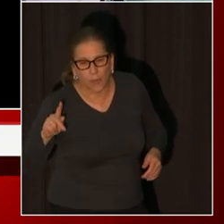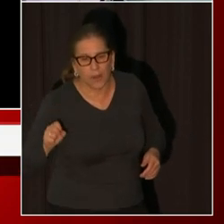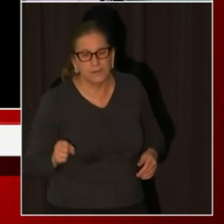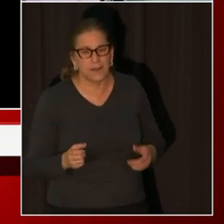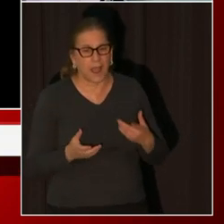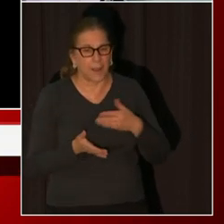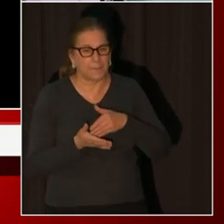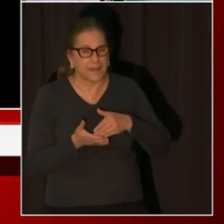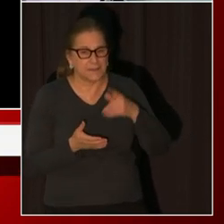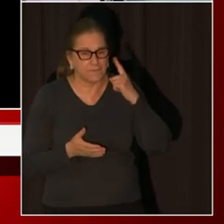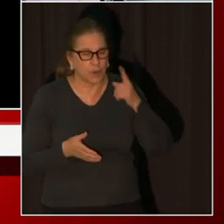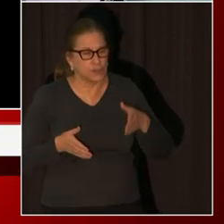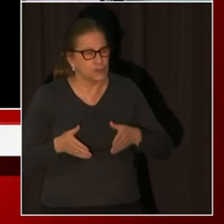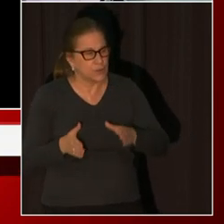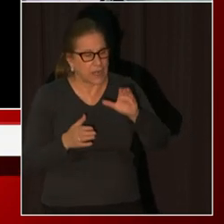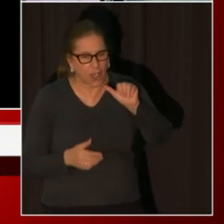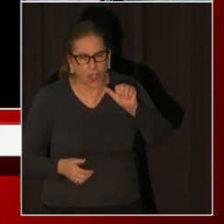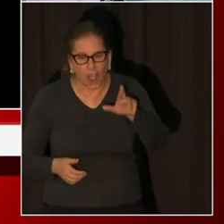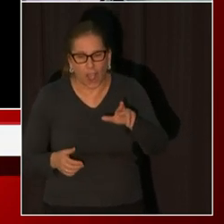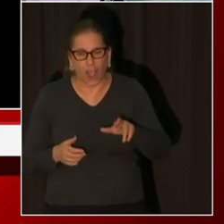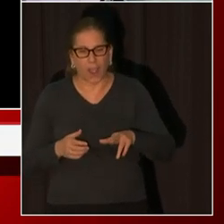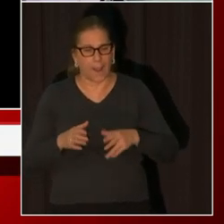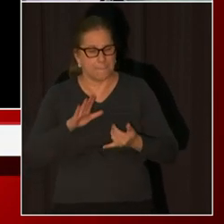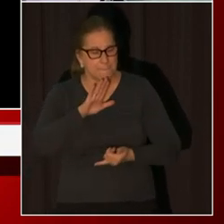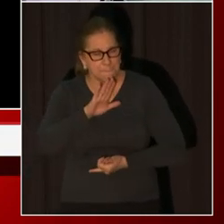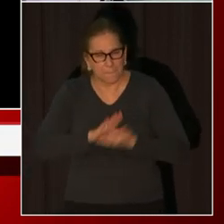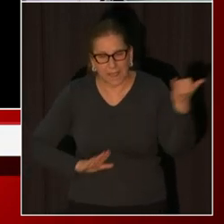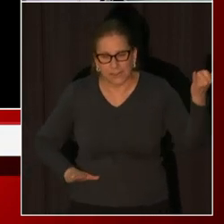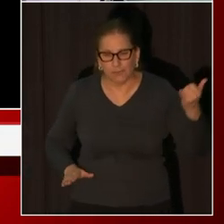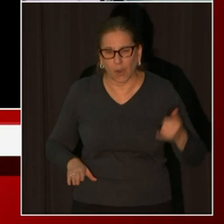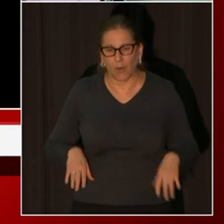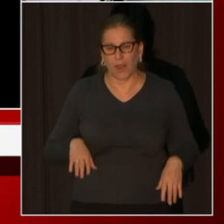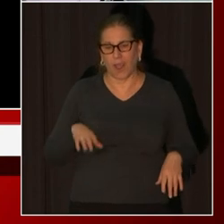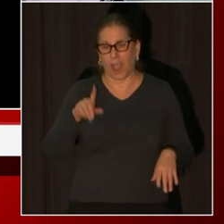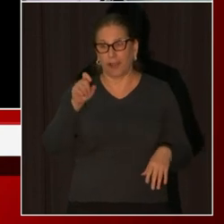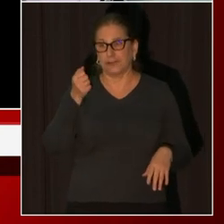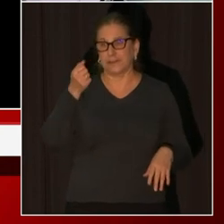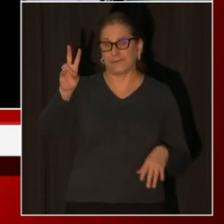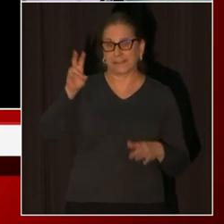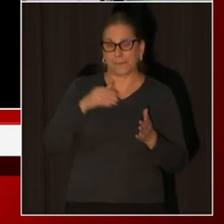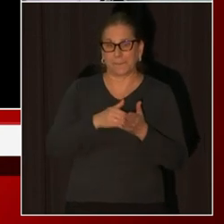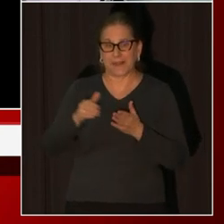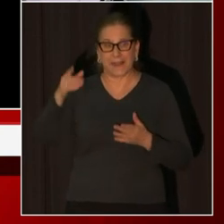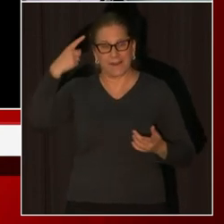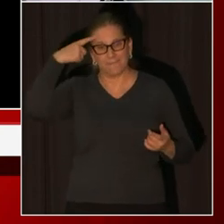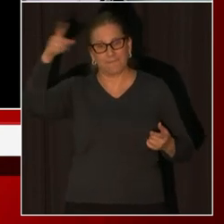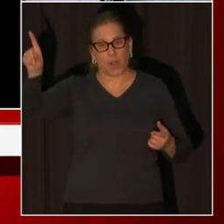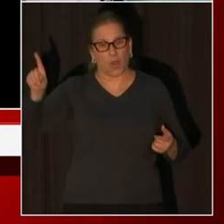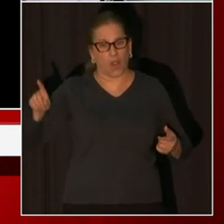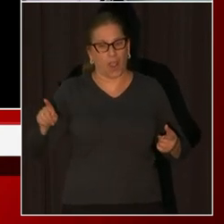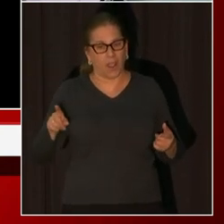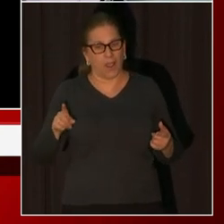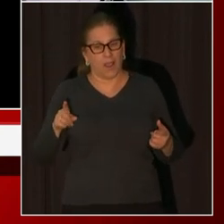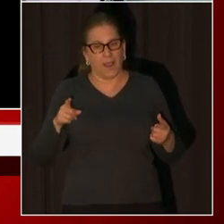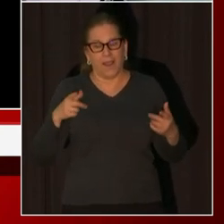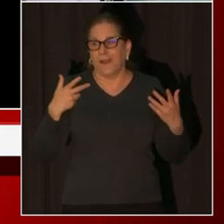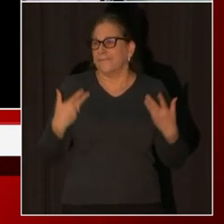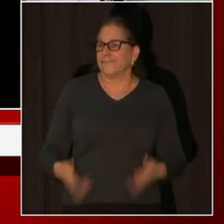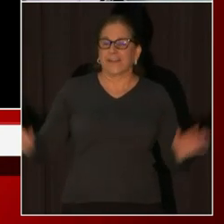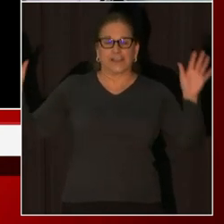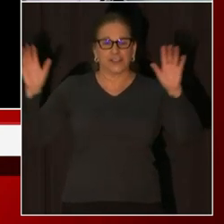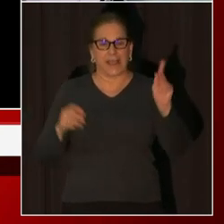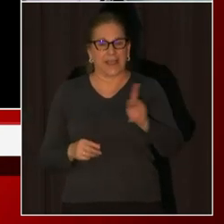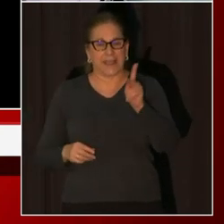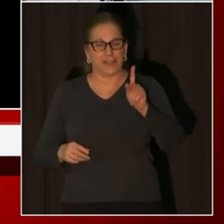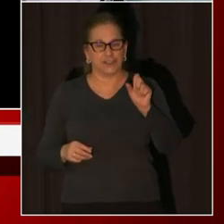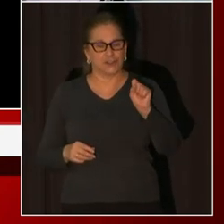extension to Benning Road, Metro Station, and $117 million for the completion of the K Street Transitway. $17.8 million